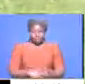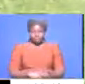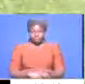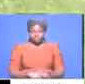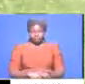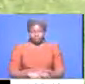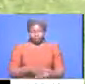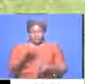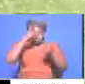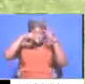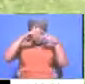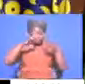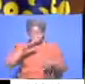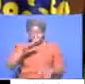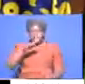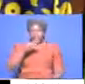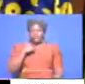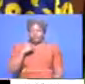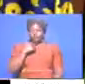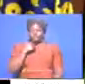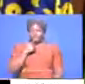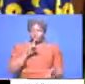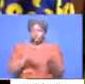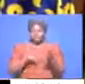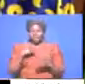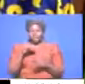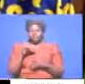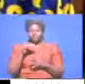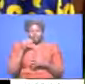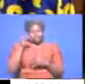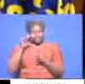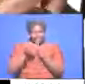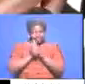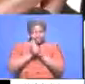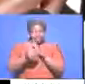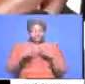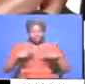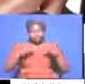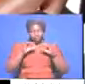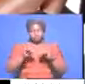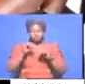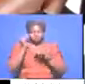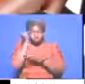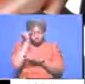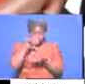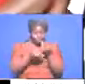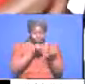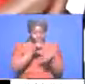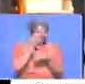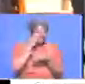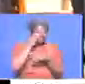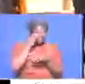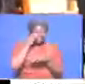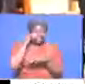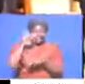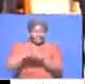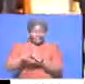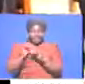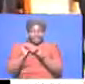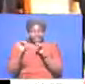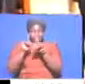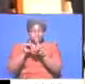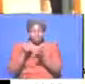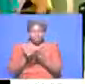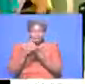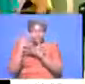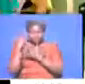Professor Tenge cited lack of specialists to diagnose sickle cell disease at early stages, as well as the financial burden as the major challenges, and called for